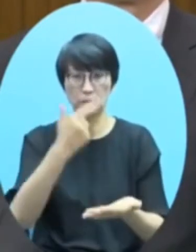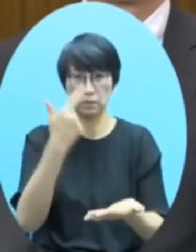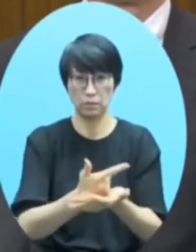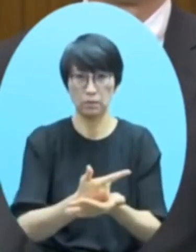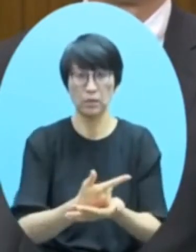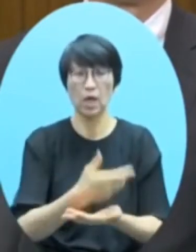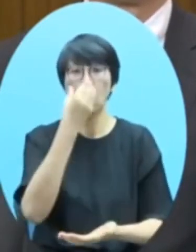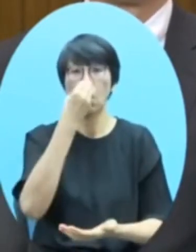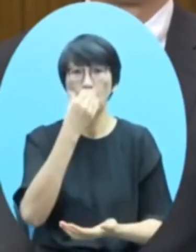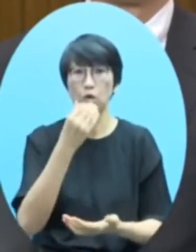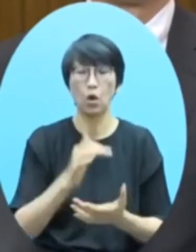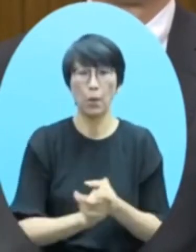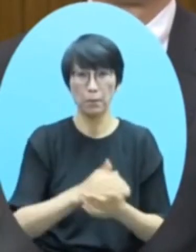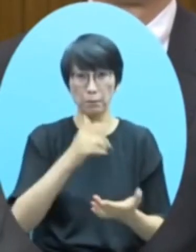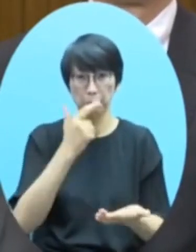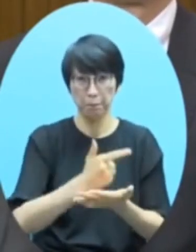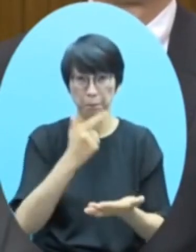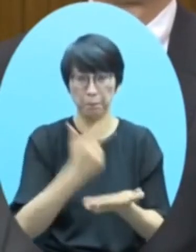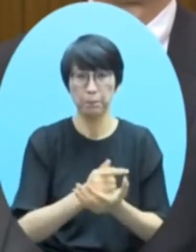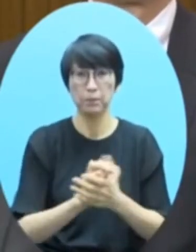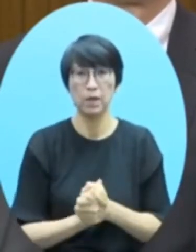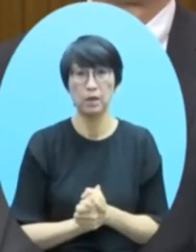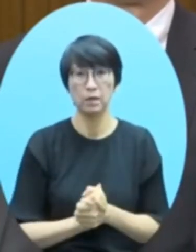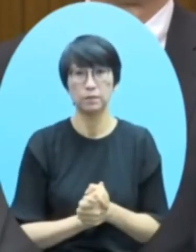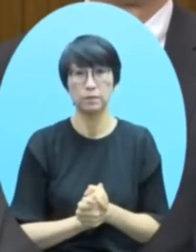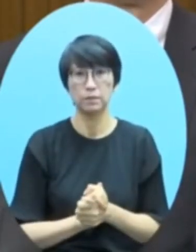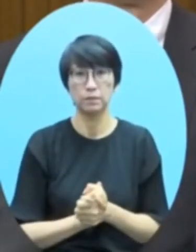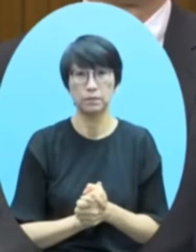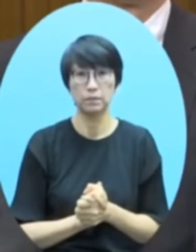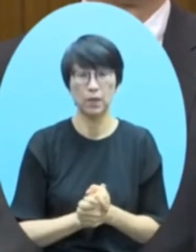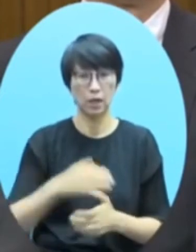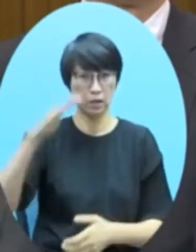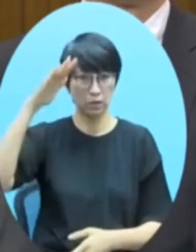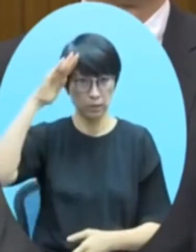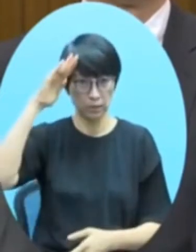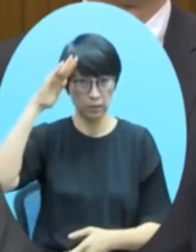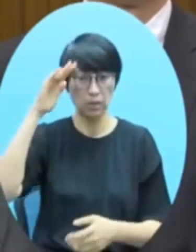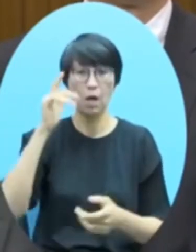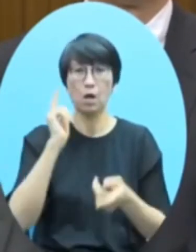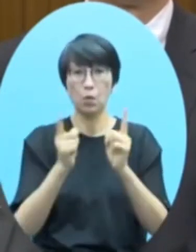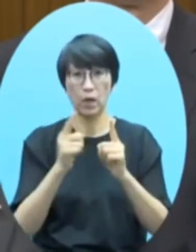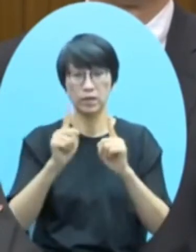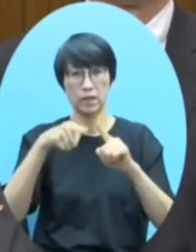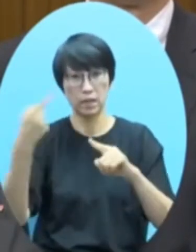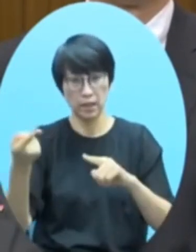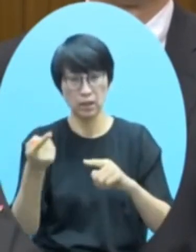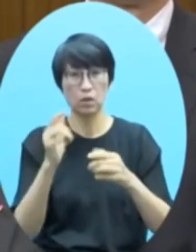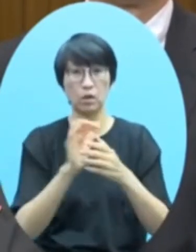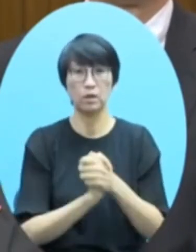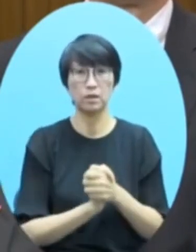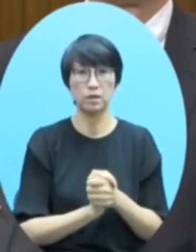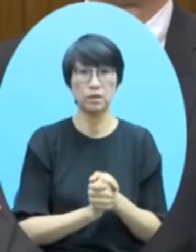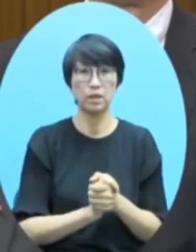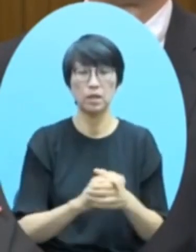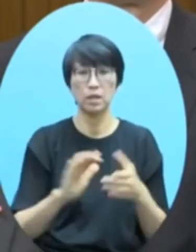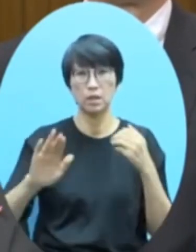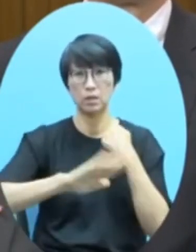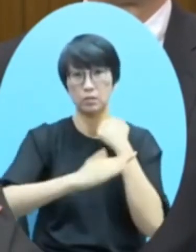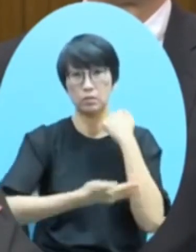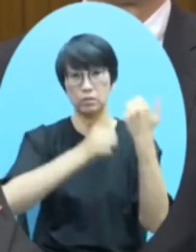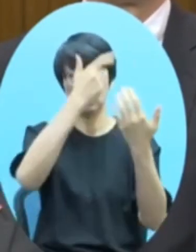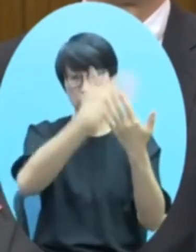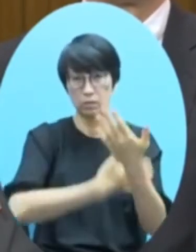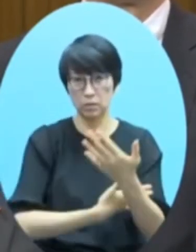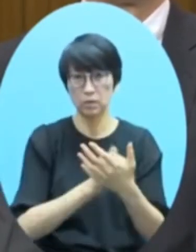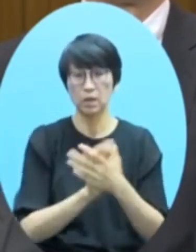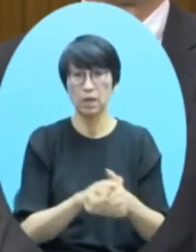of Hong Kong. And that requires the police and maybe other law enforcement agencies enforcing